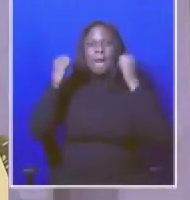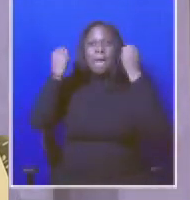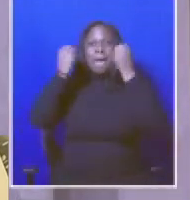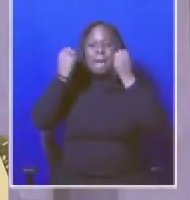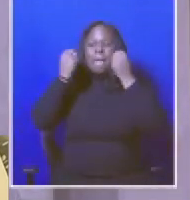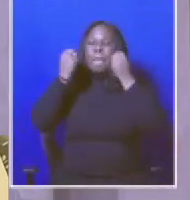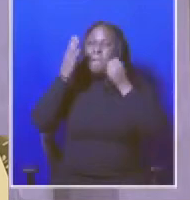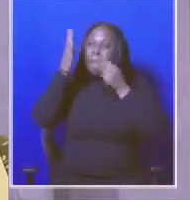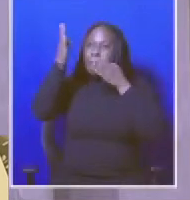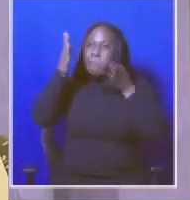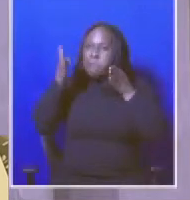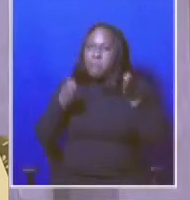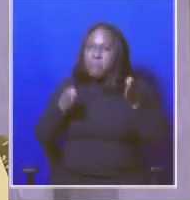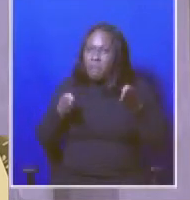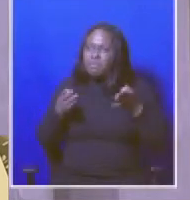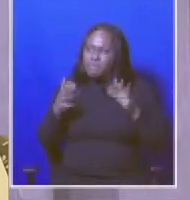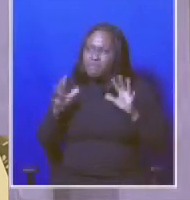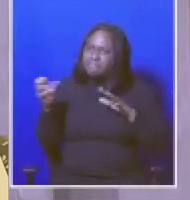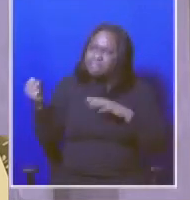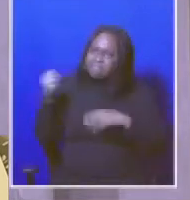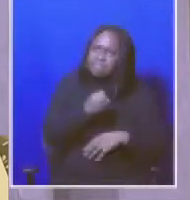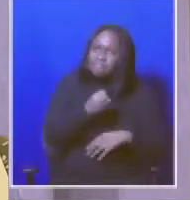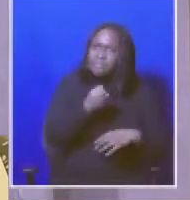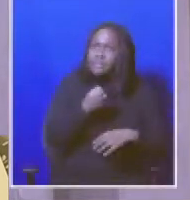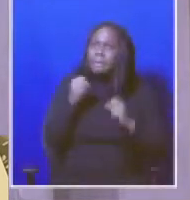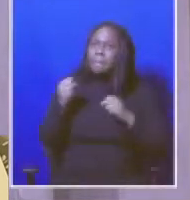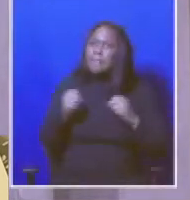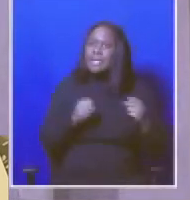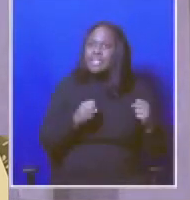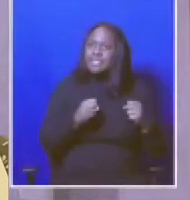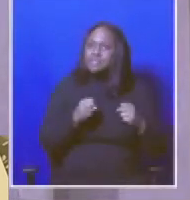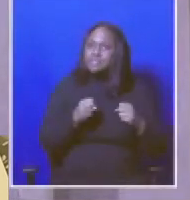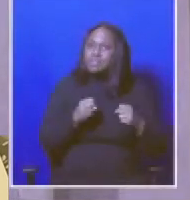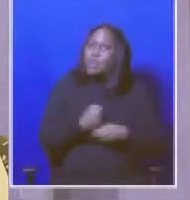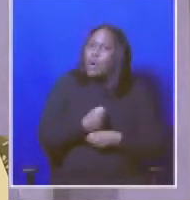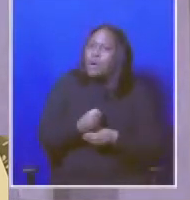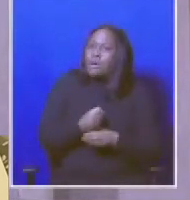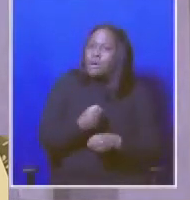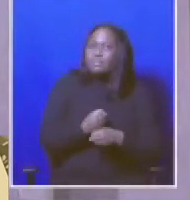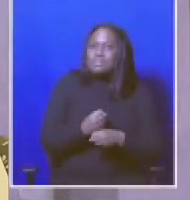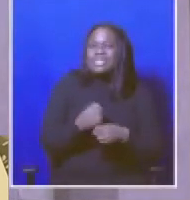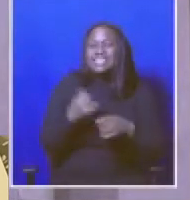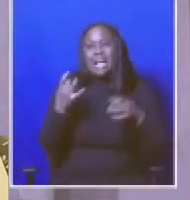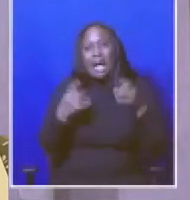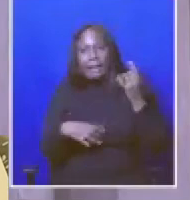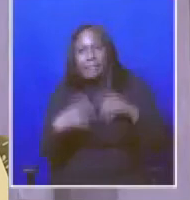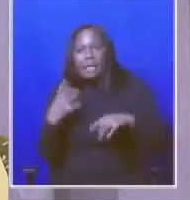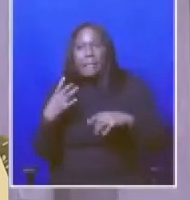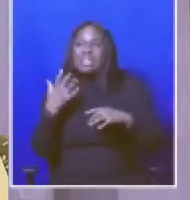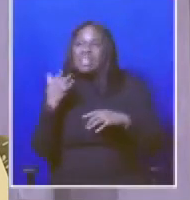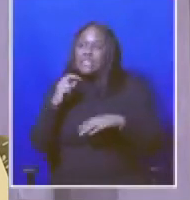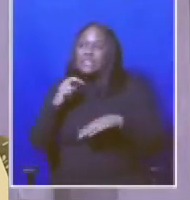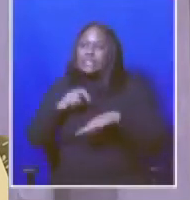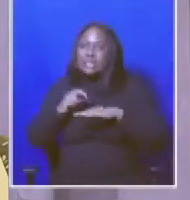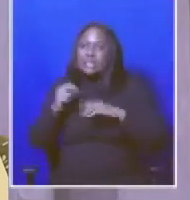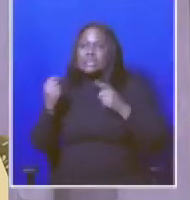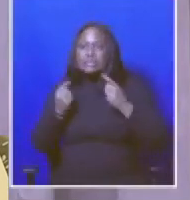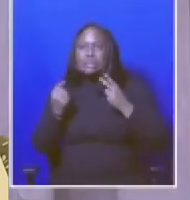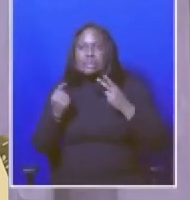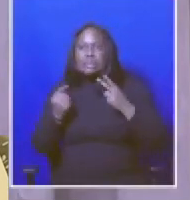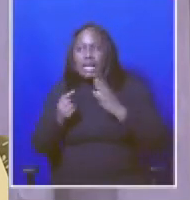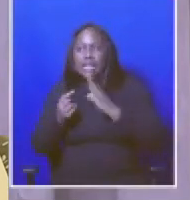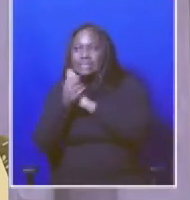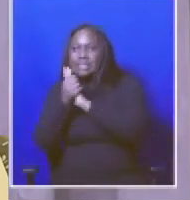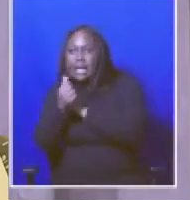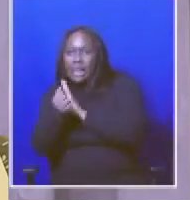do employ people. There are maybe particular times when you need particular